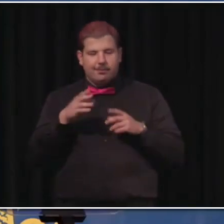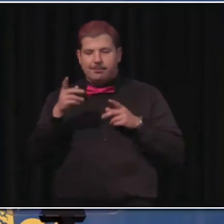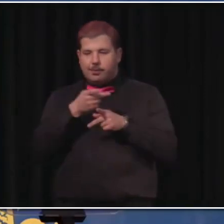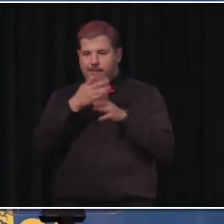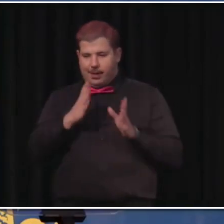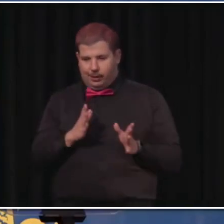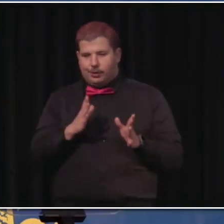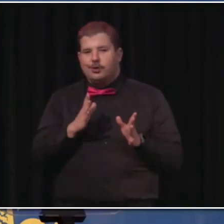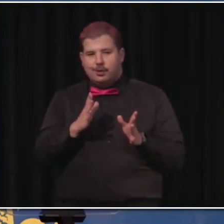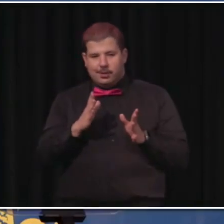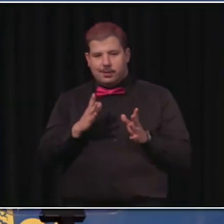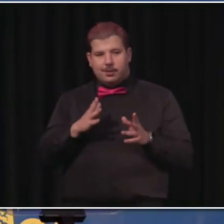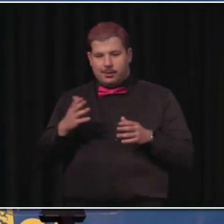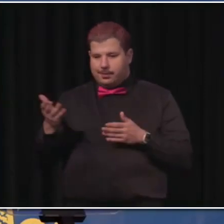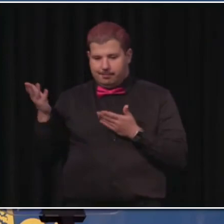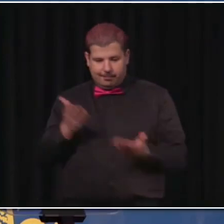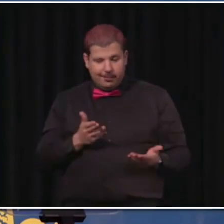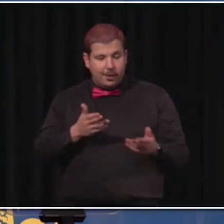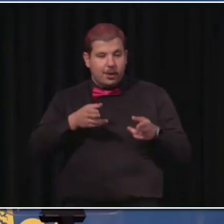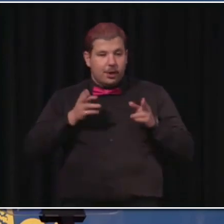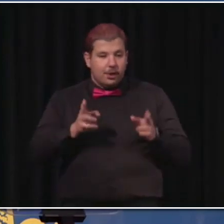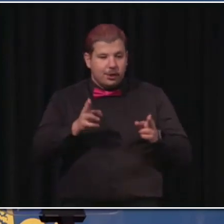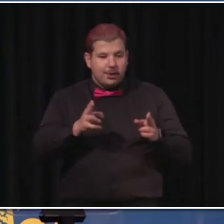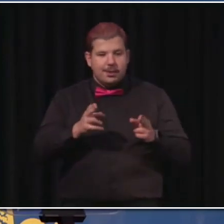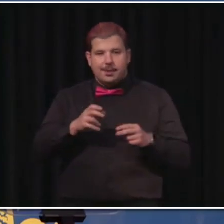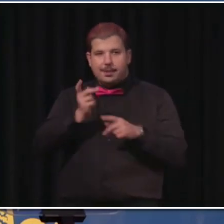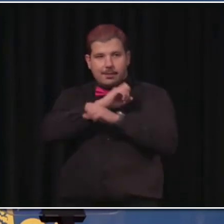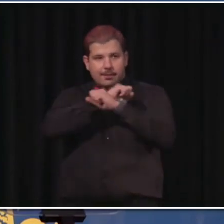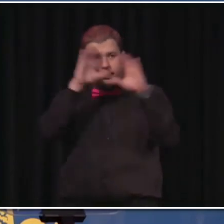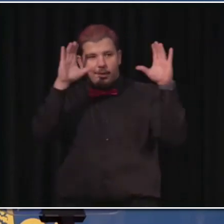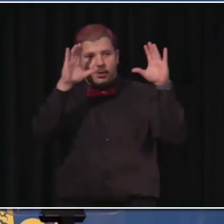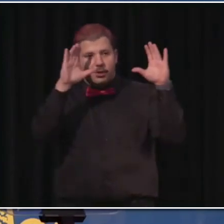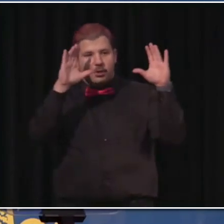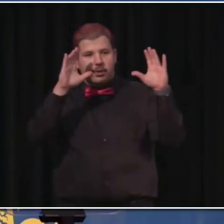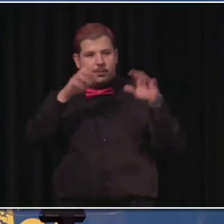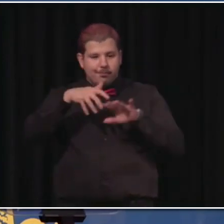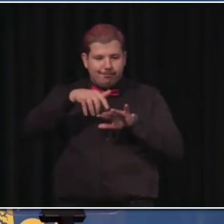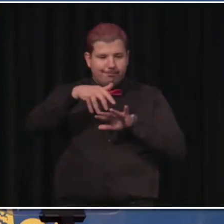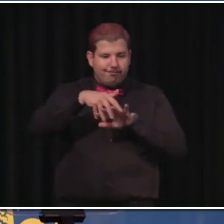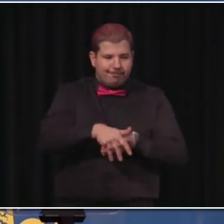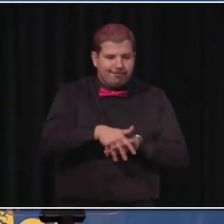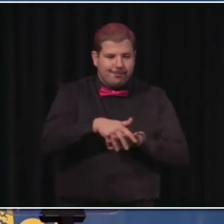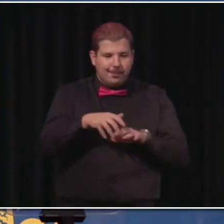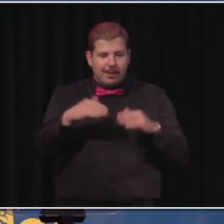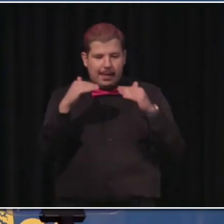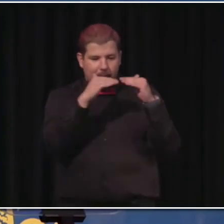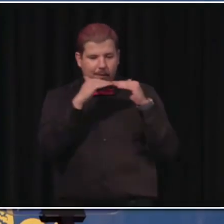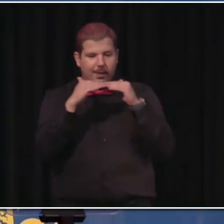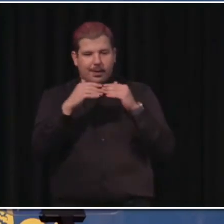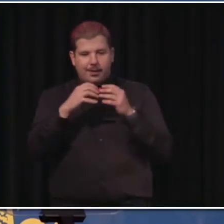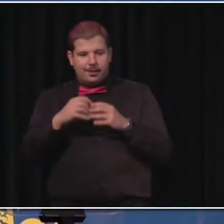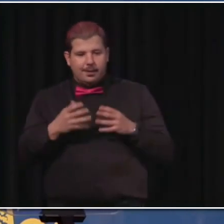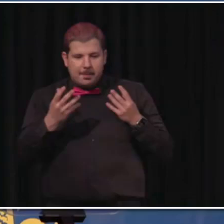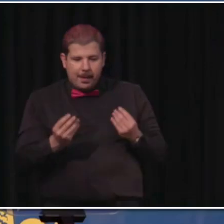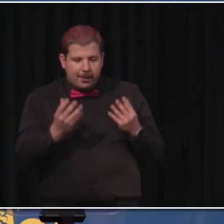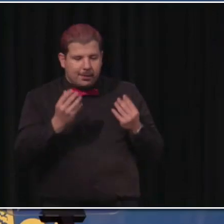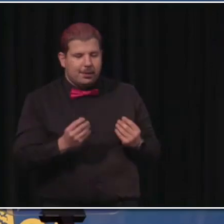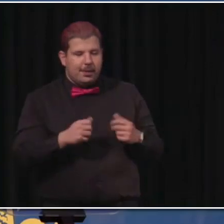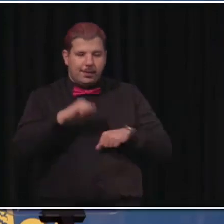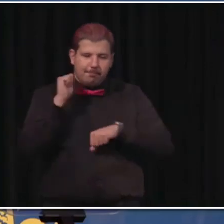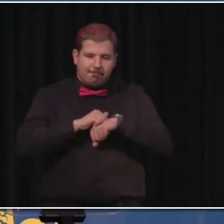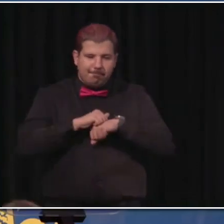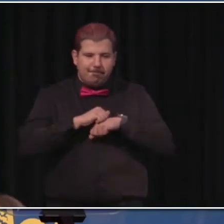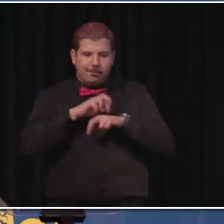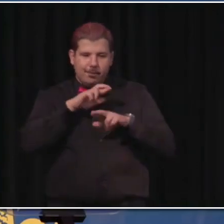bringing both urgency and a vision, one rooted in equity, compassion, and concrete